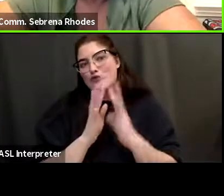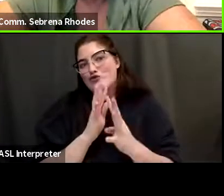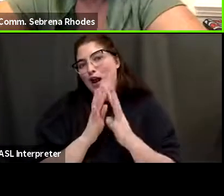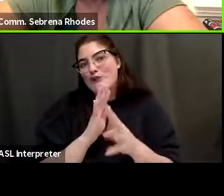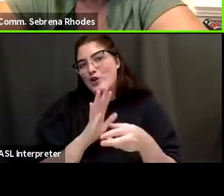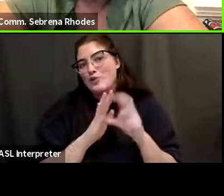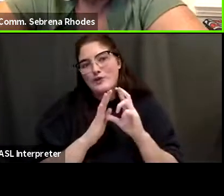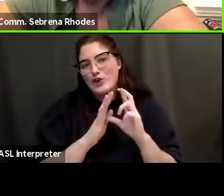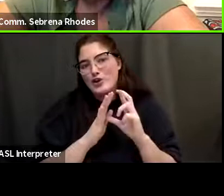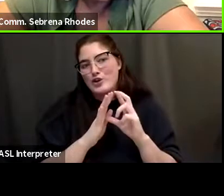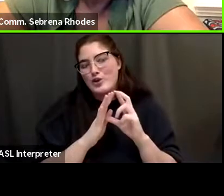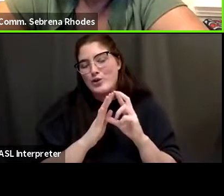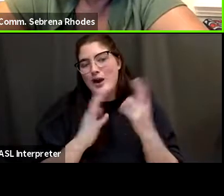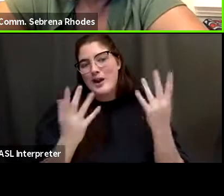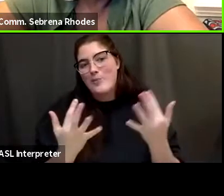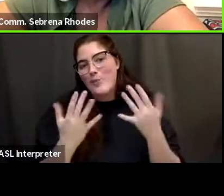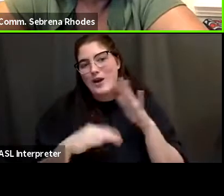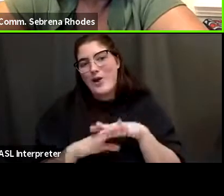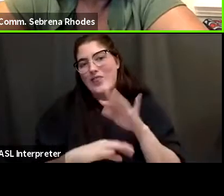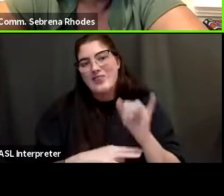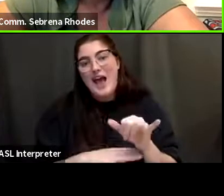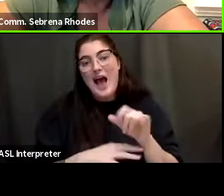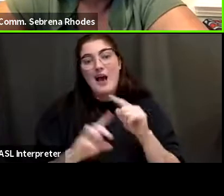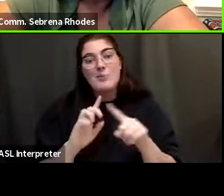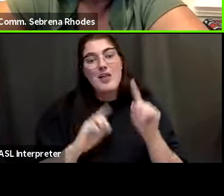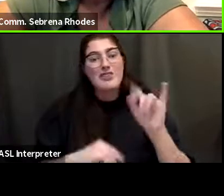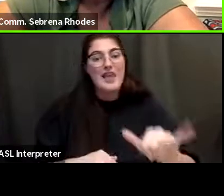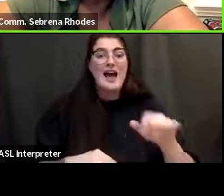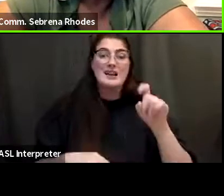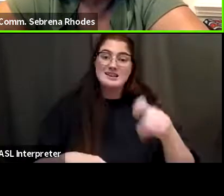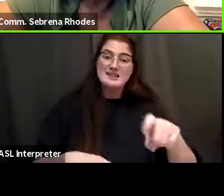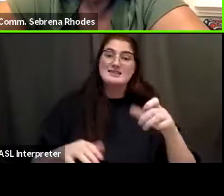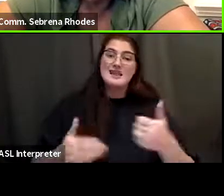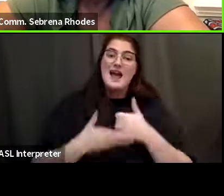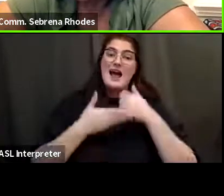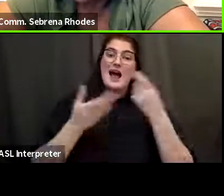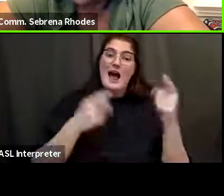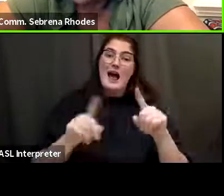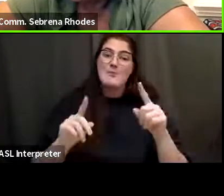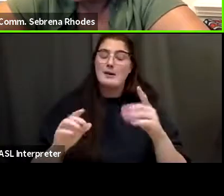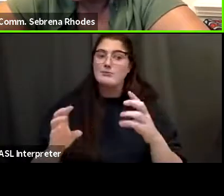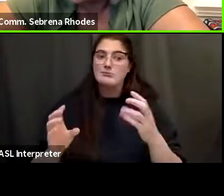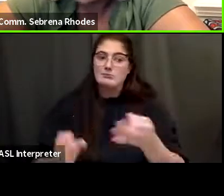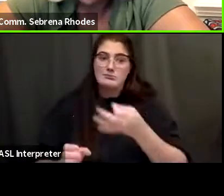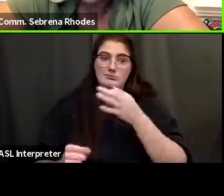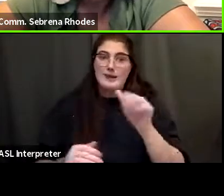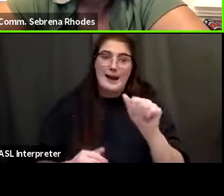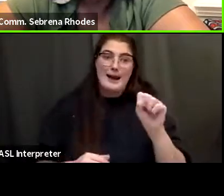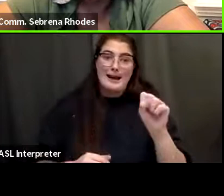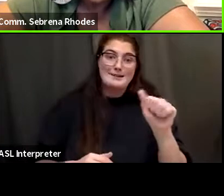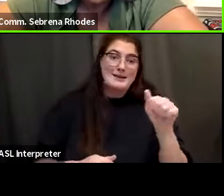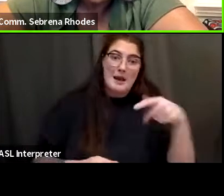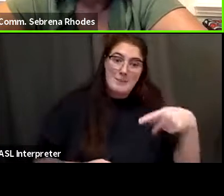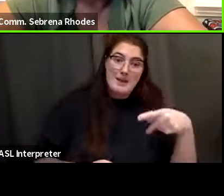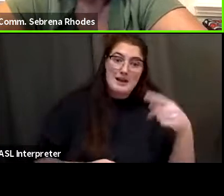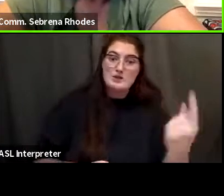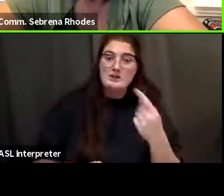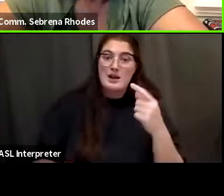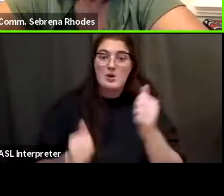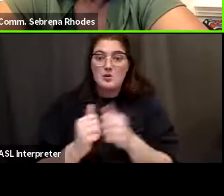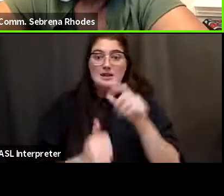review. And I'm waiting on that, but that needs to happen ASAP. If somebody with DDOT is still on